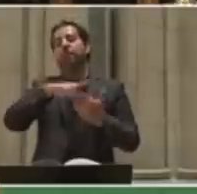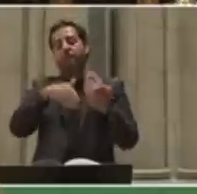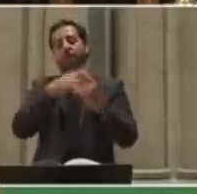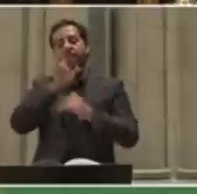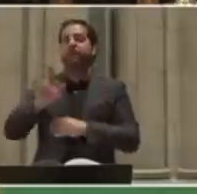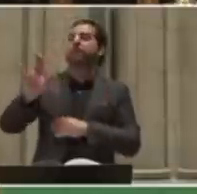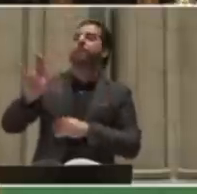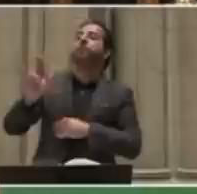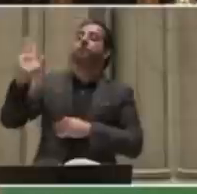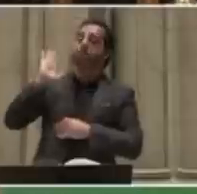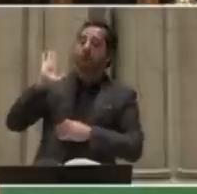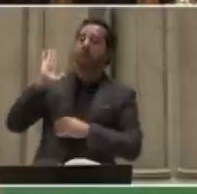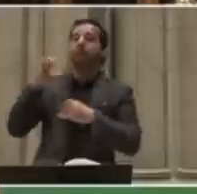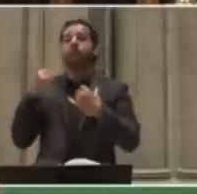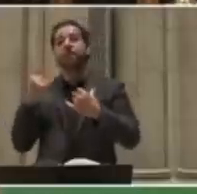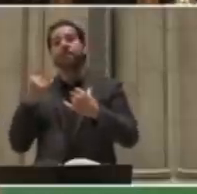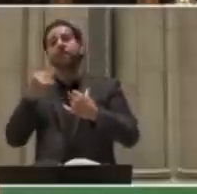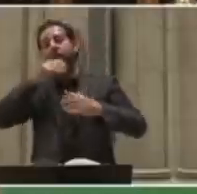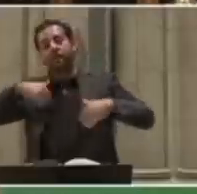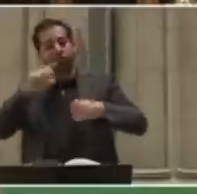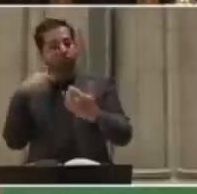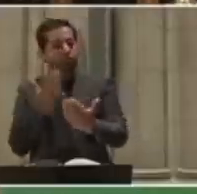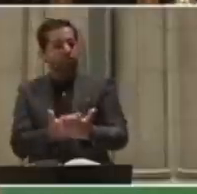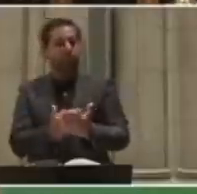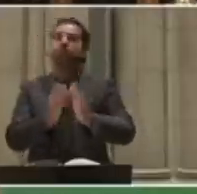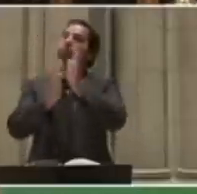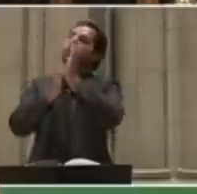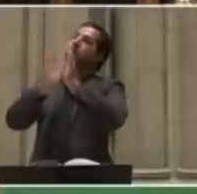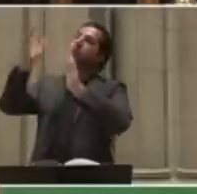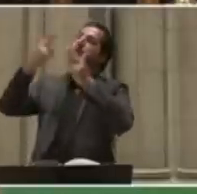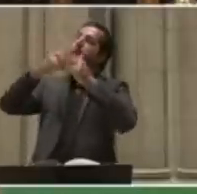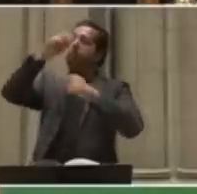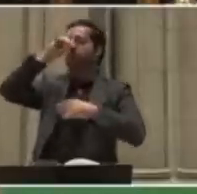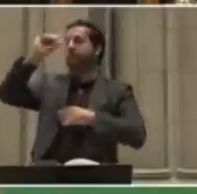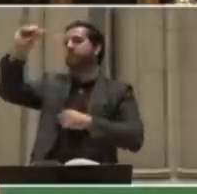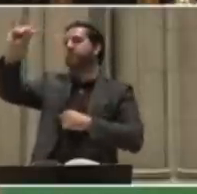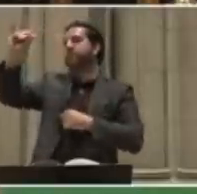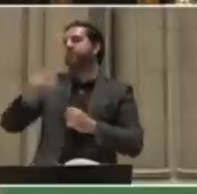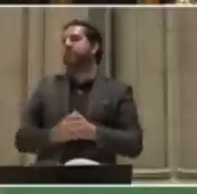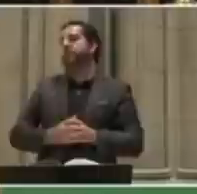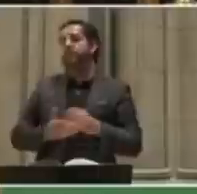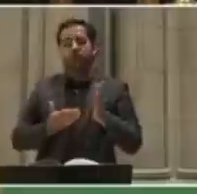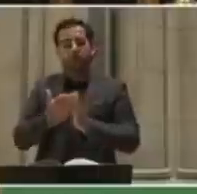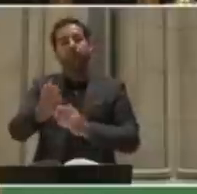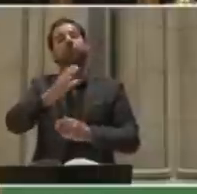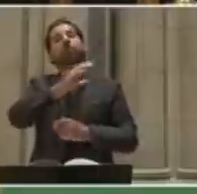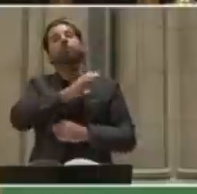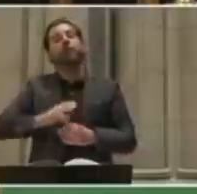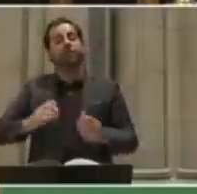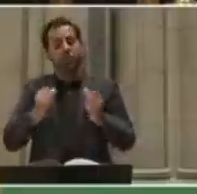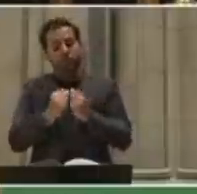saints, past, present, and yet to come, we may praise your name forever. Through Christ and